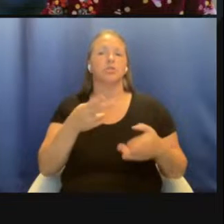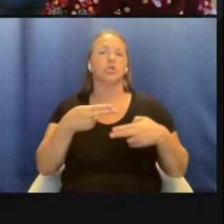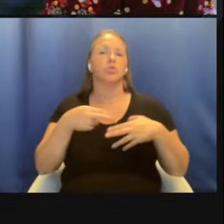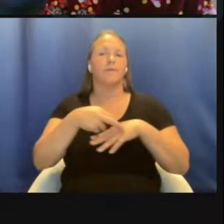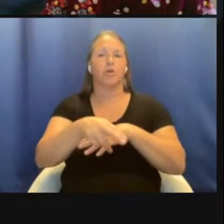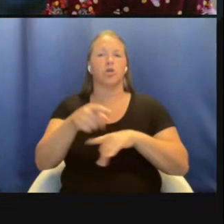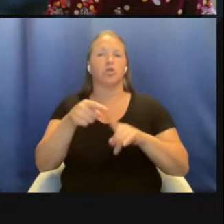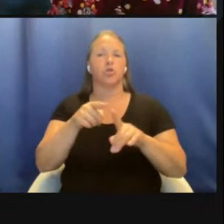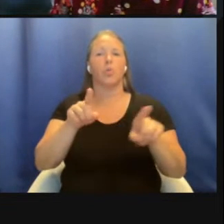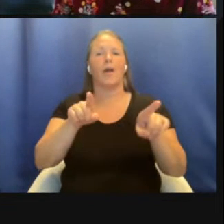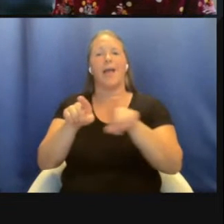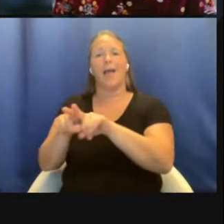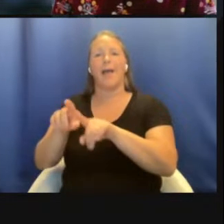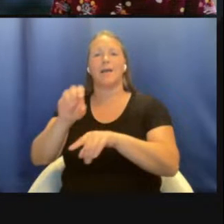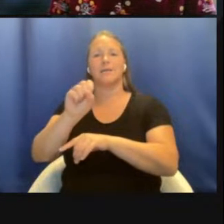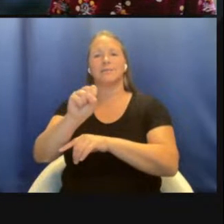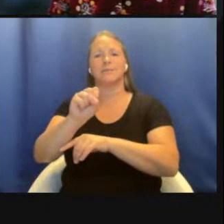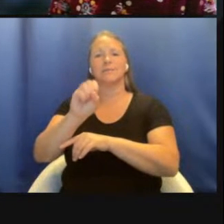her memoirs.